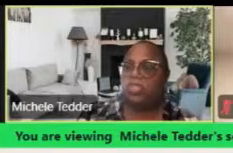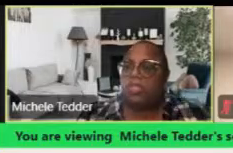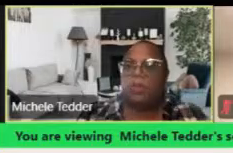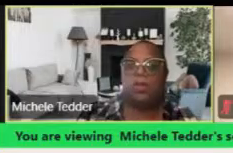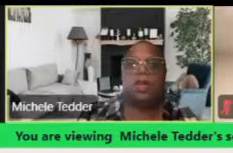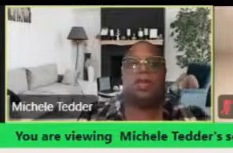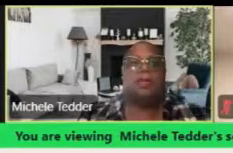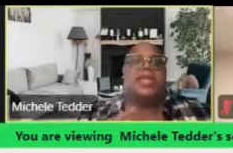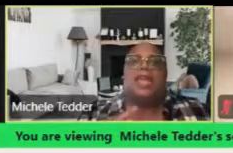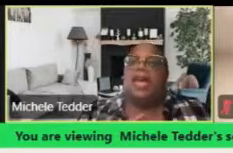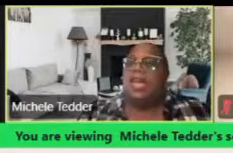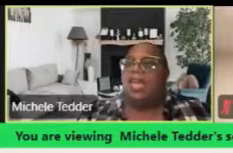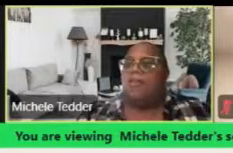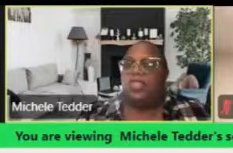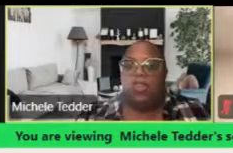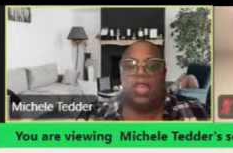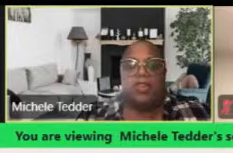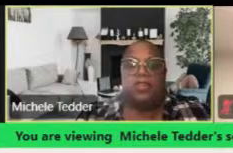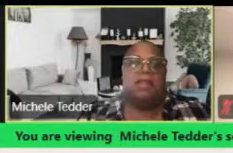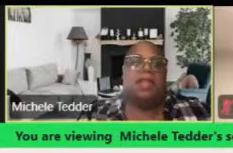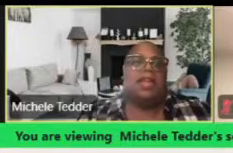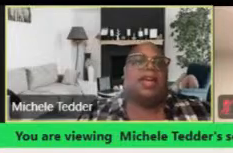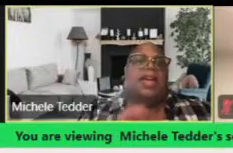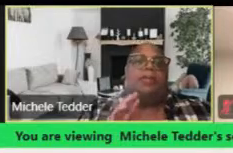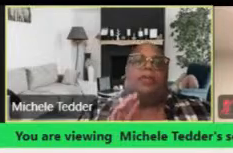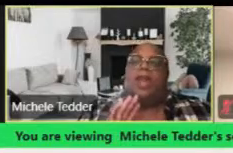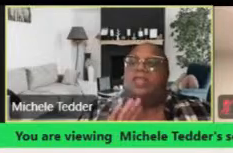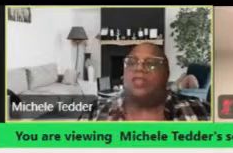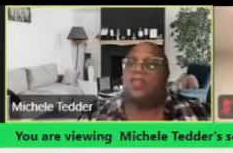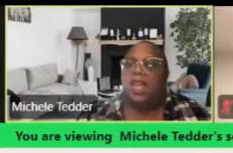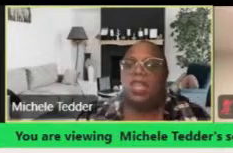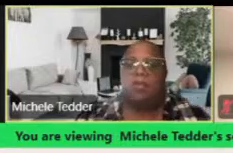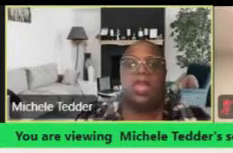lifestyle change programs. I have a trainer.